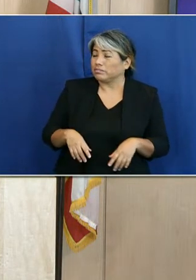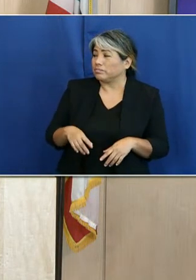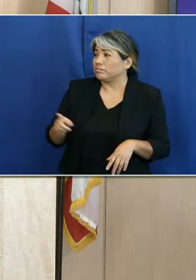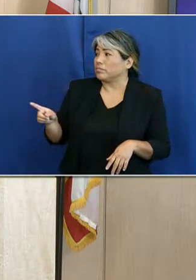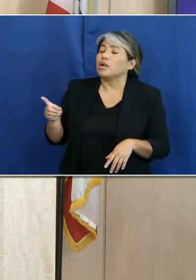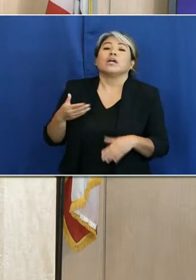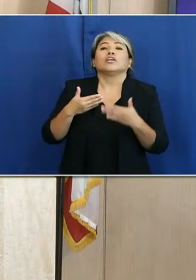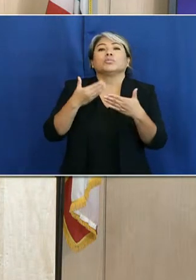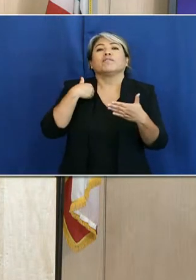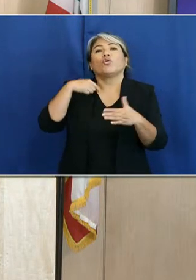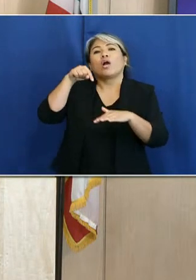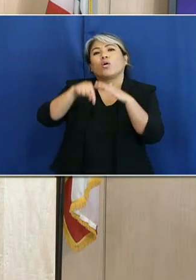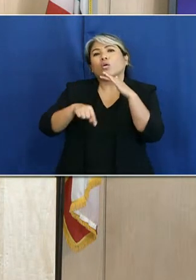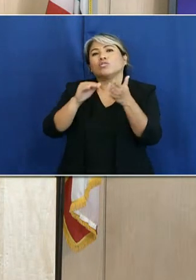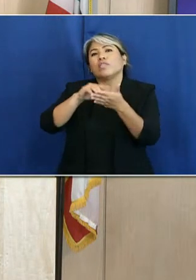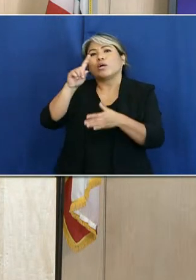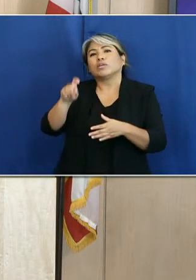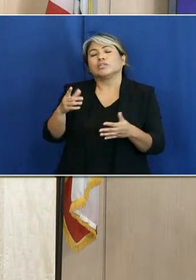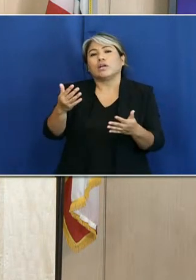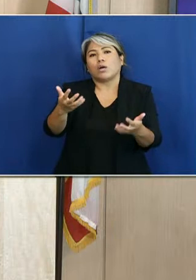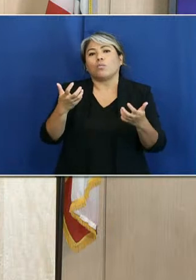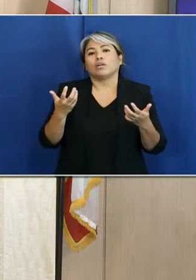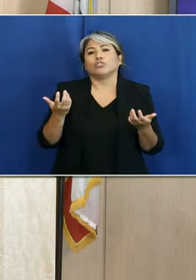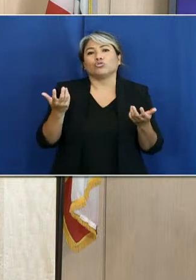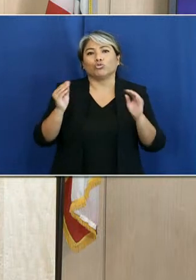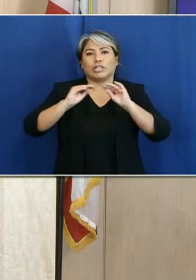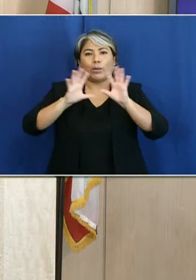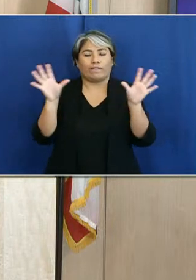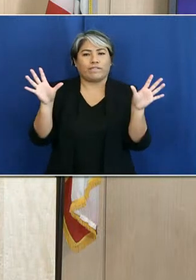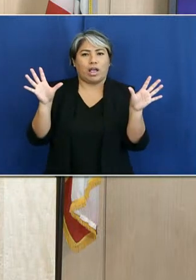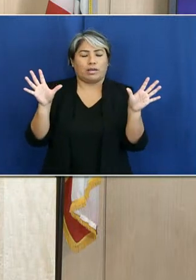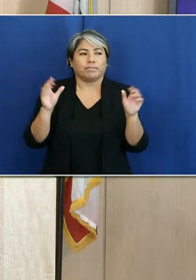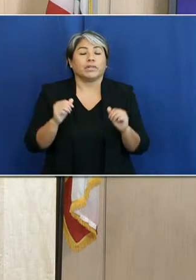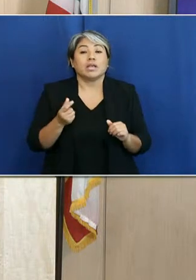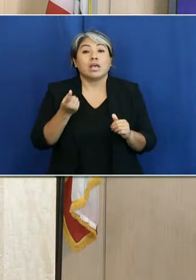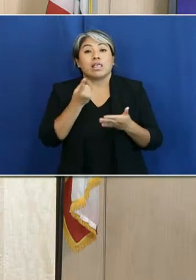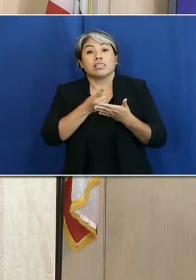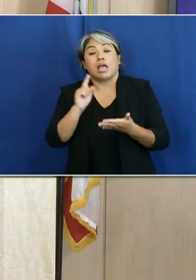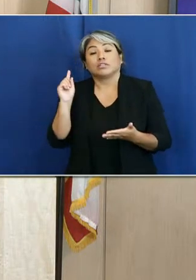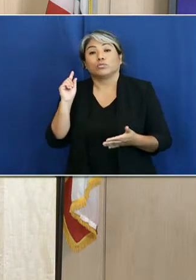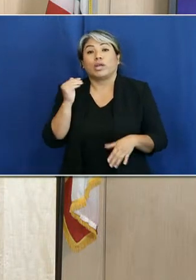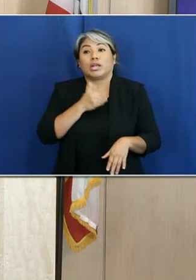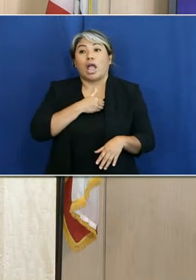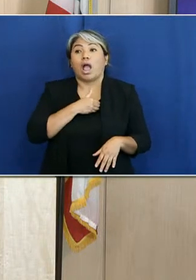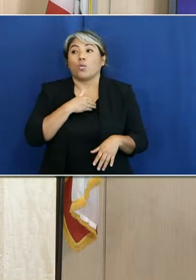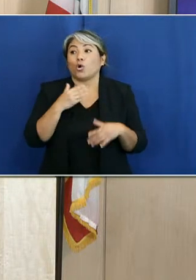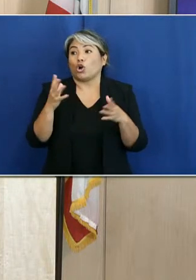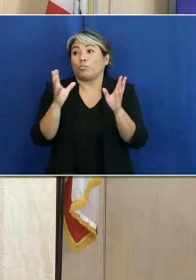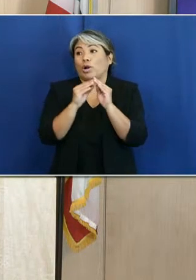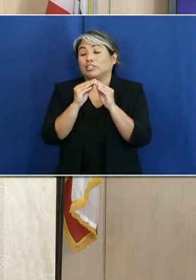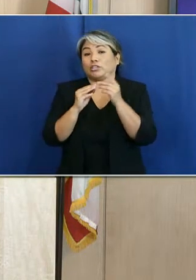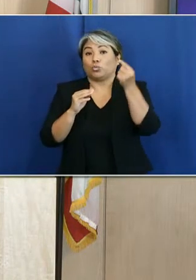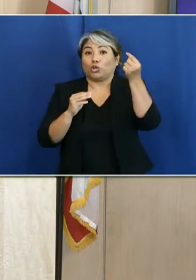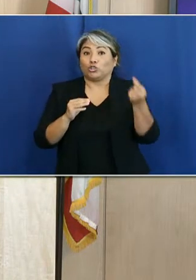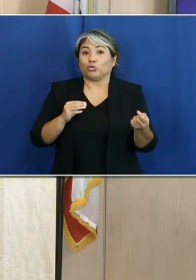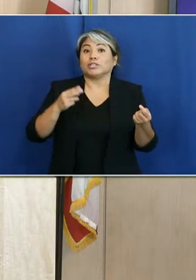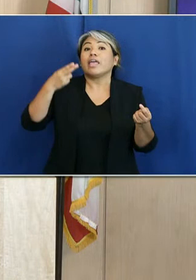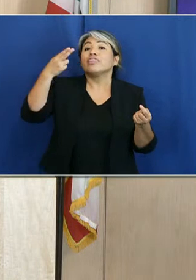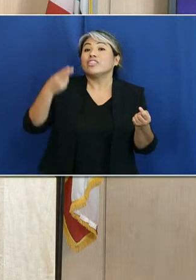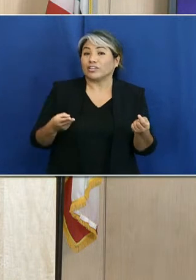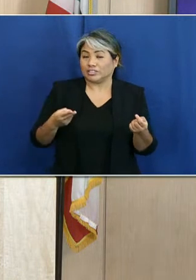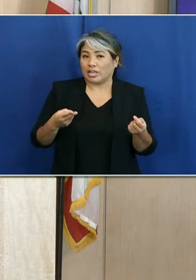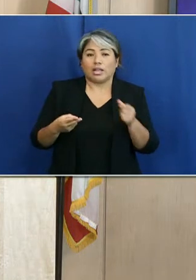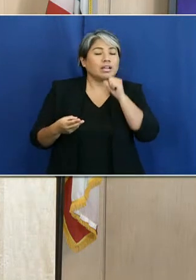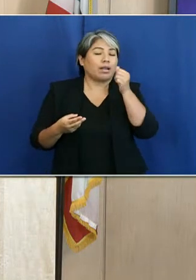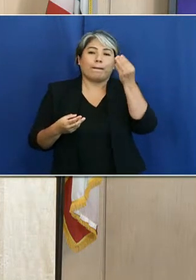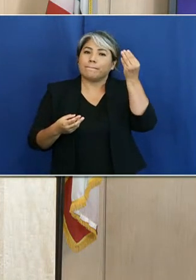So before I go into that question, I'd just like to clarify. Last week, our pressers were on Tuesday and Thursday and